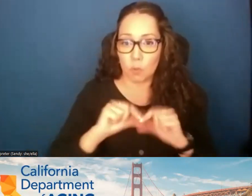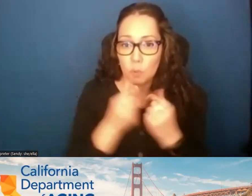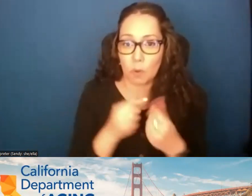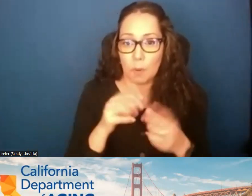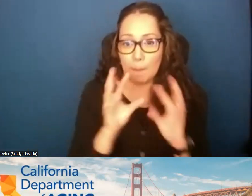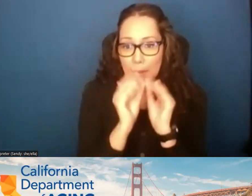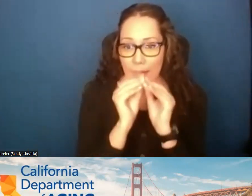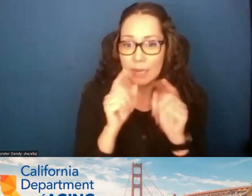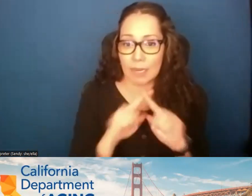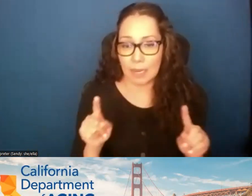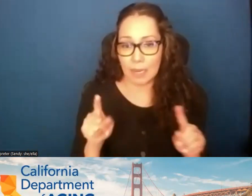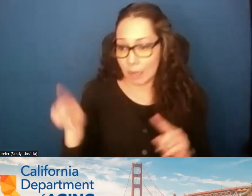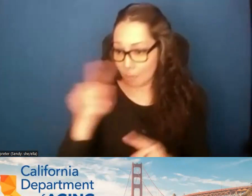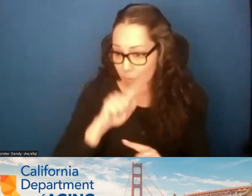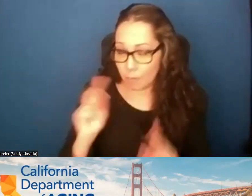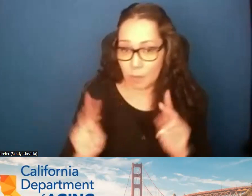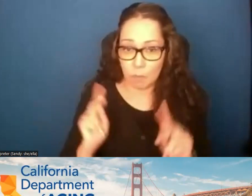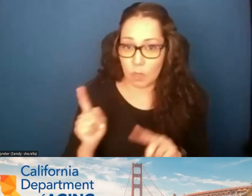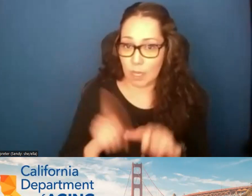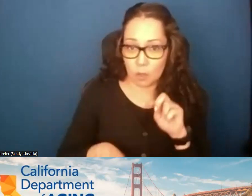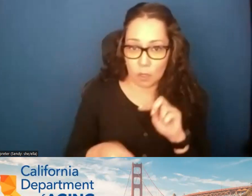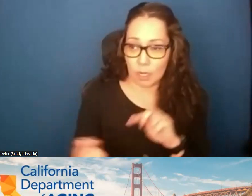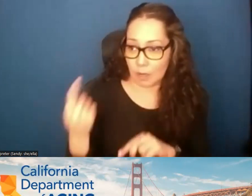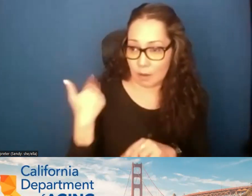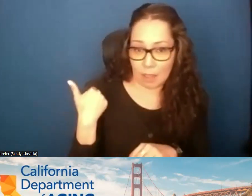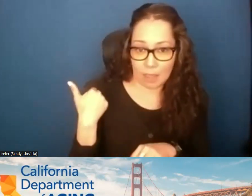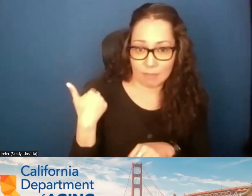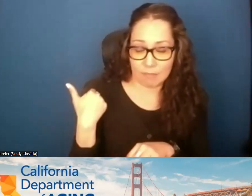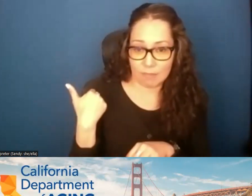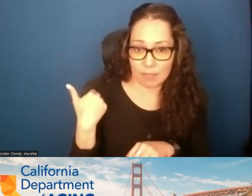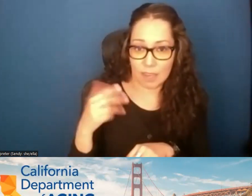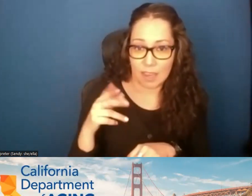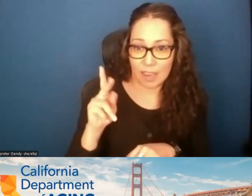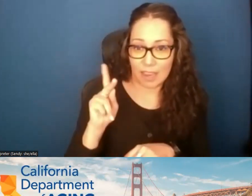able to attend the last kickoff meeting as well.